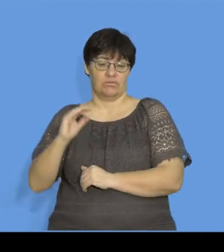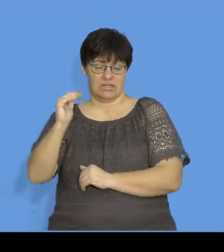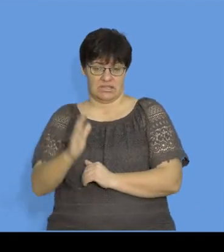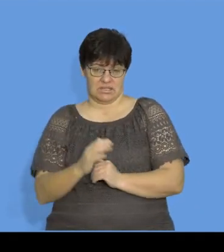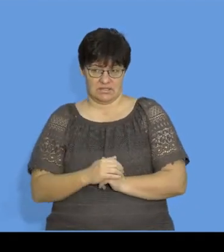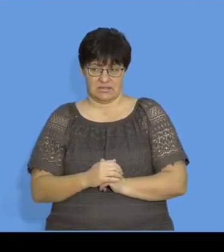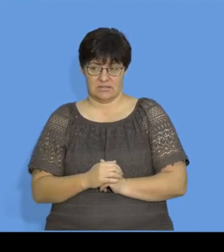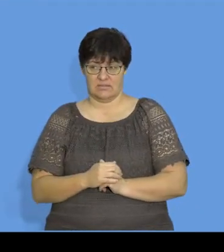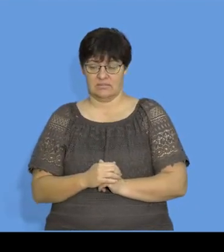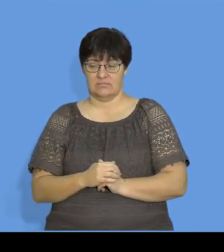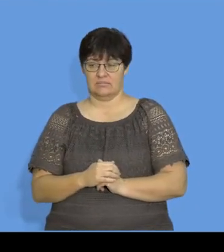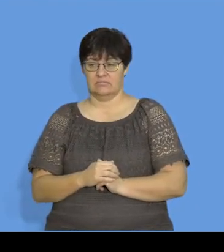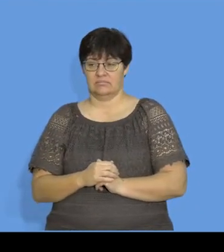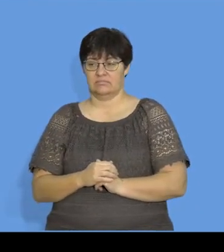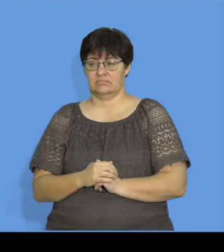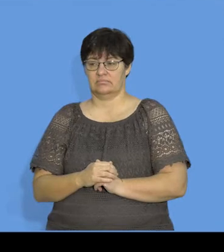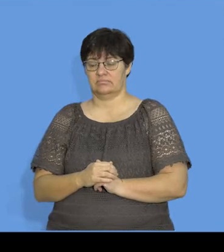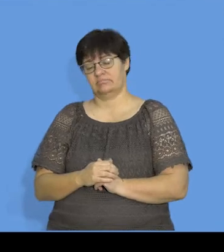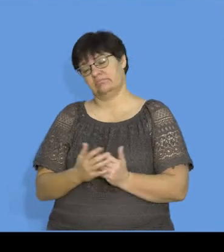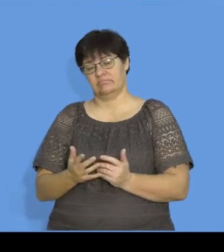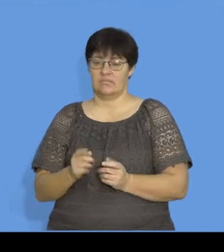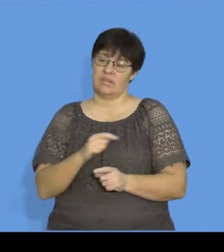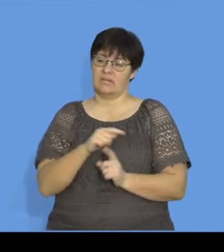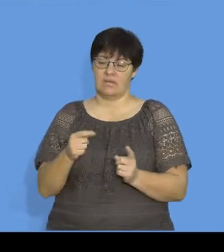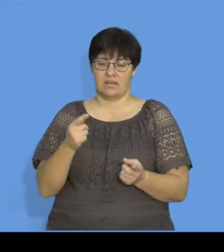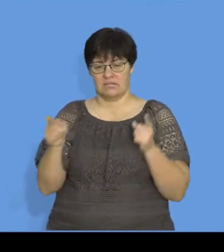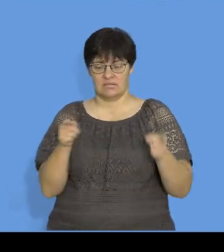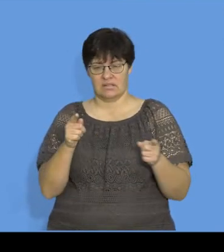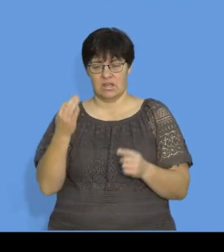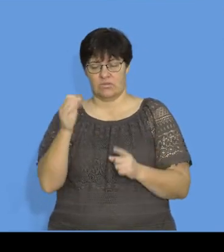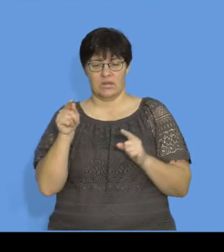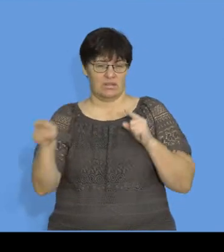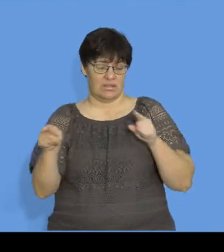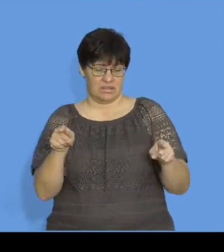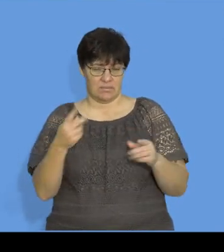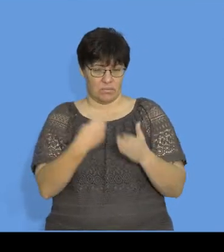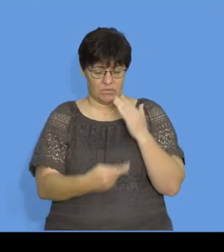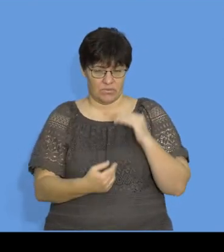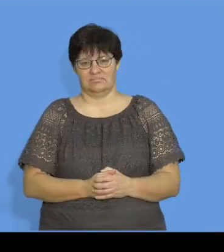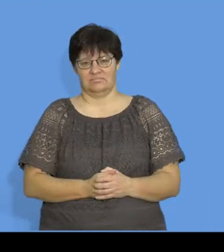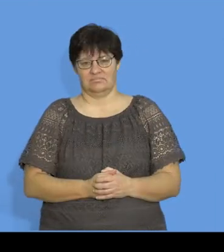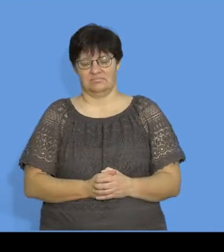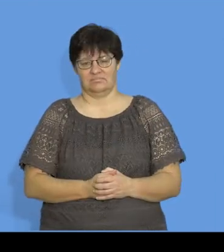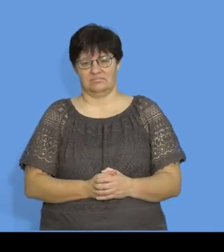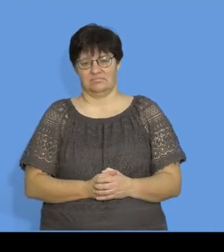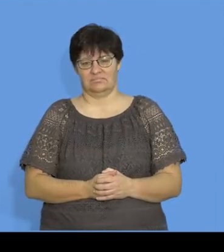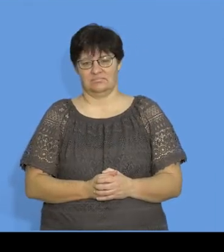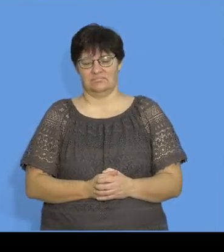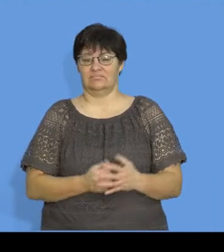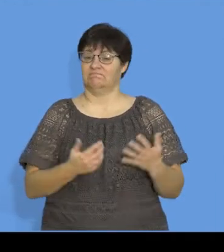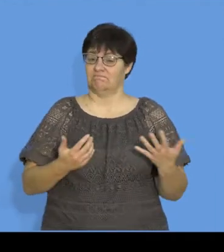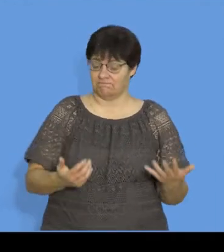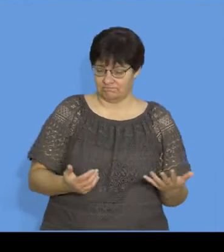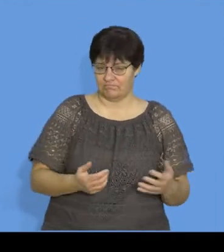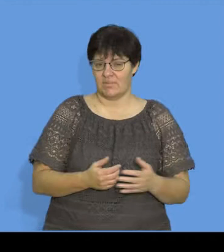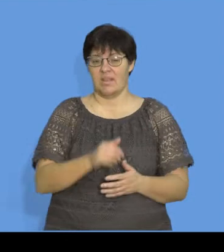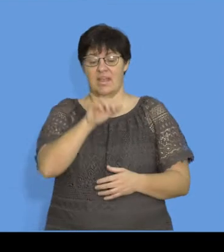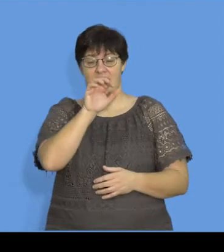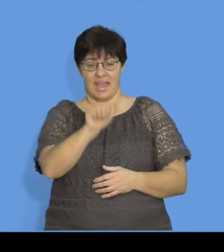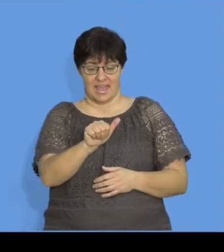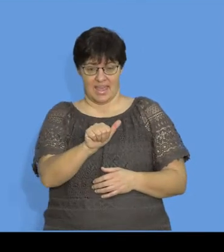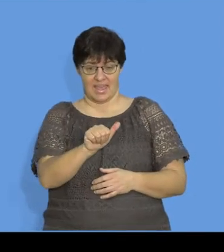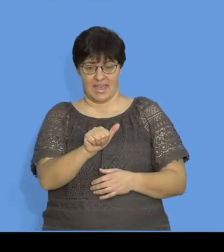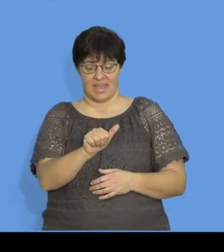and we know it's times by 3. So I'm going to divide by 3 on both sides. Right, so A